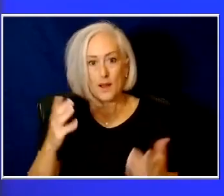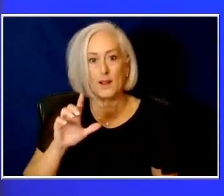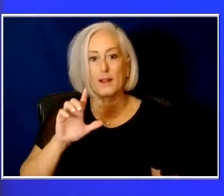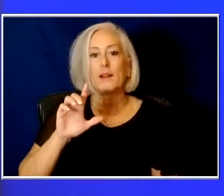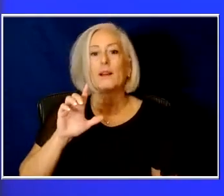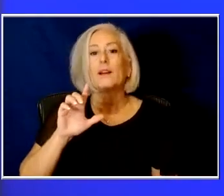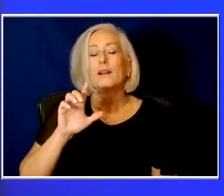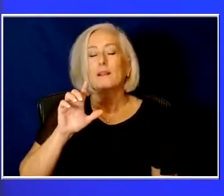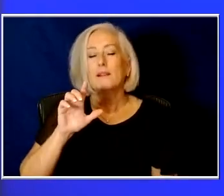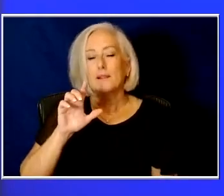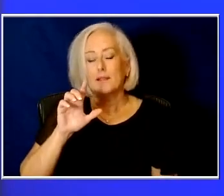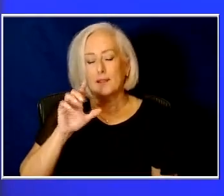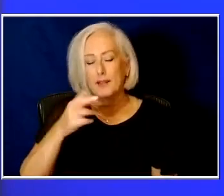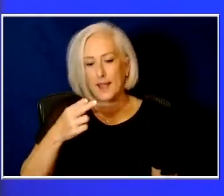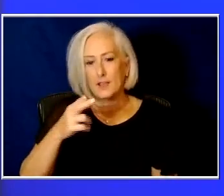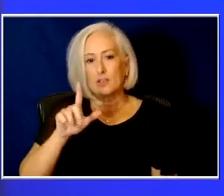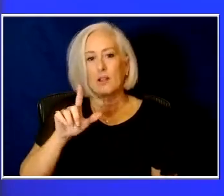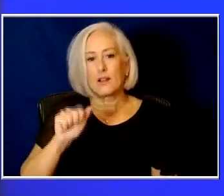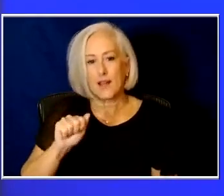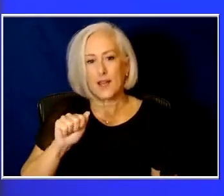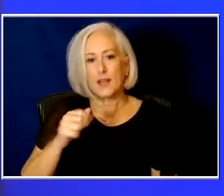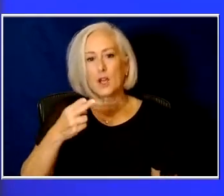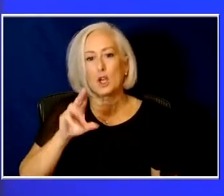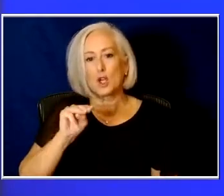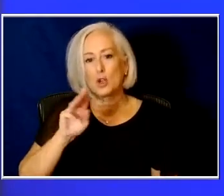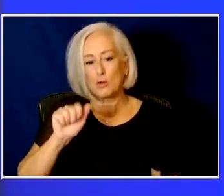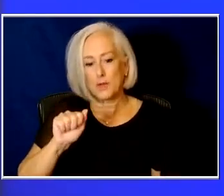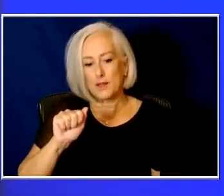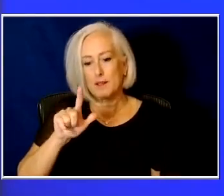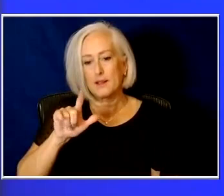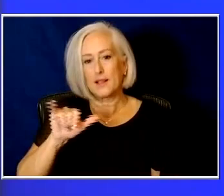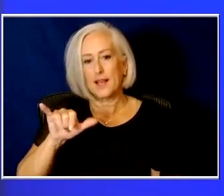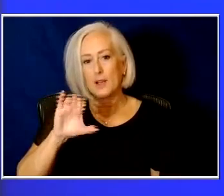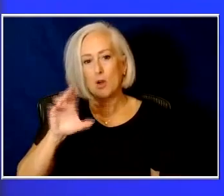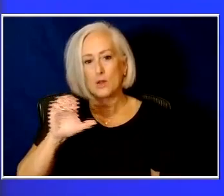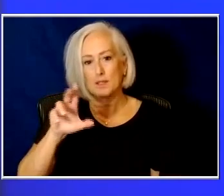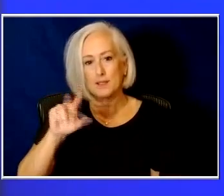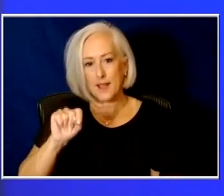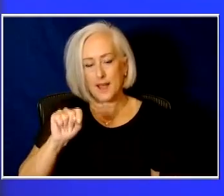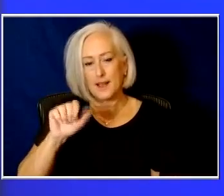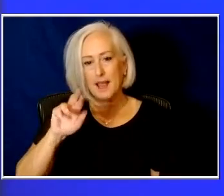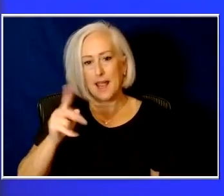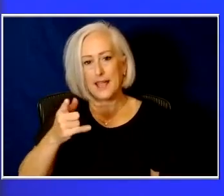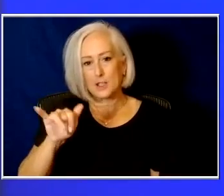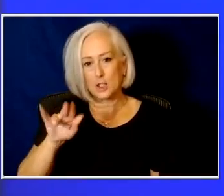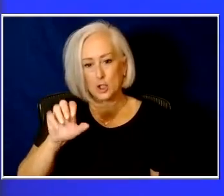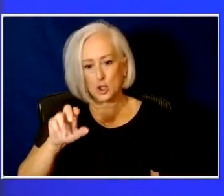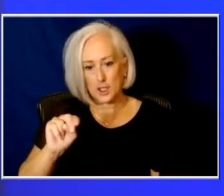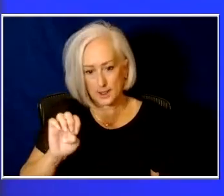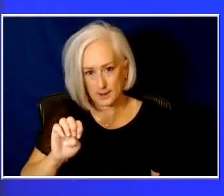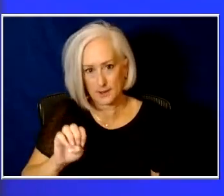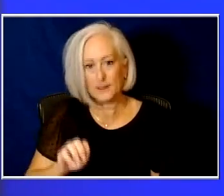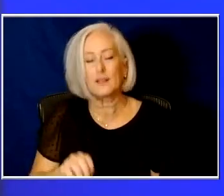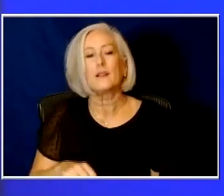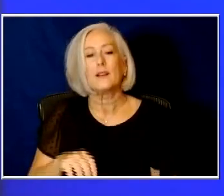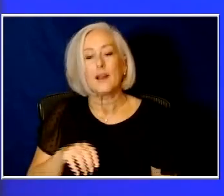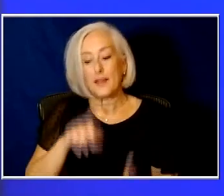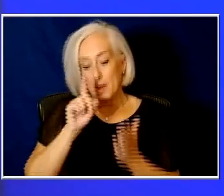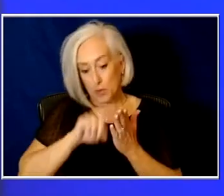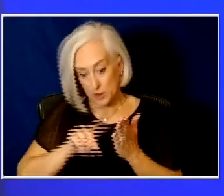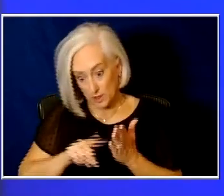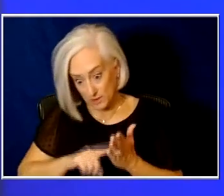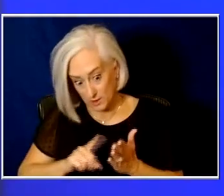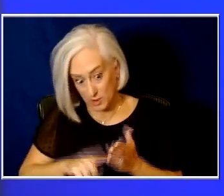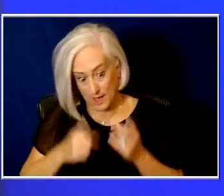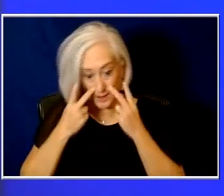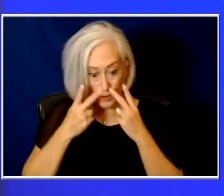genetic sort of piece that we're looking for. The lab gets it to us, and then we input it into the worldwide registry, which is